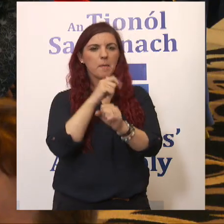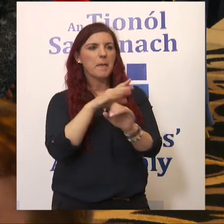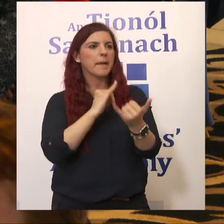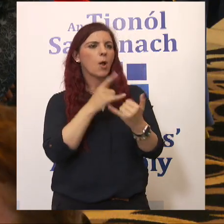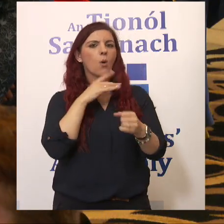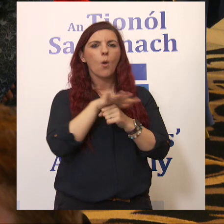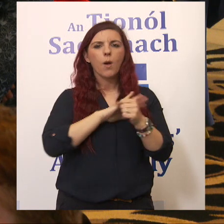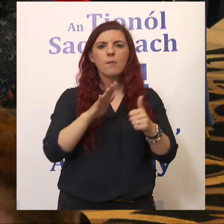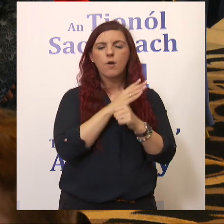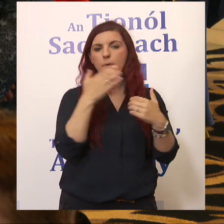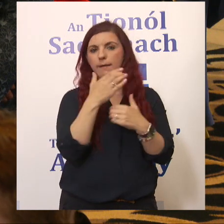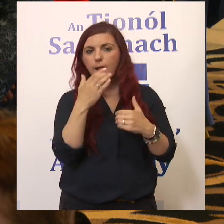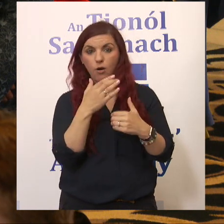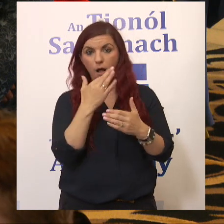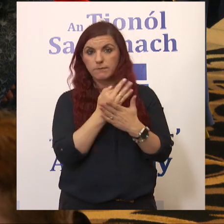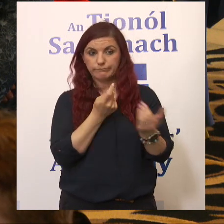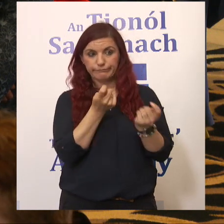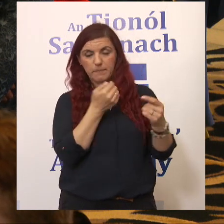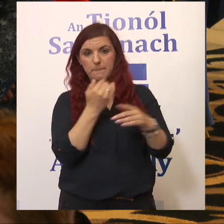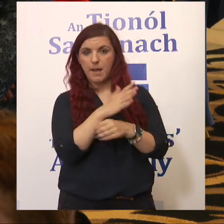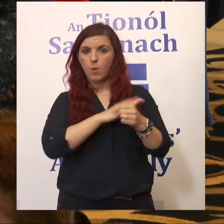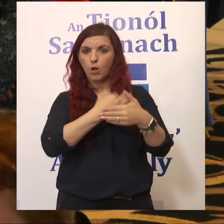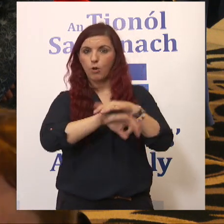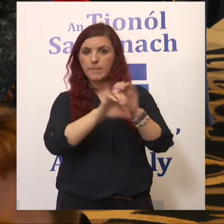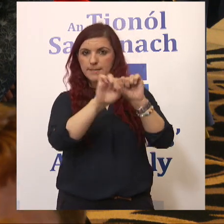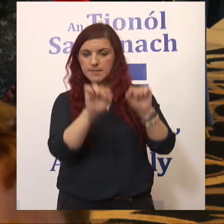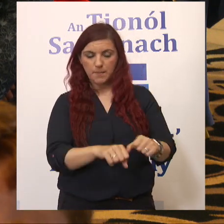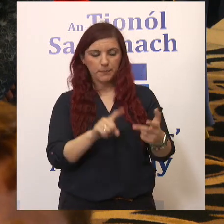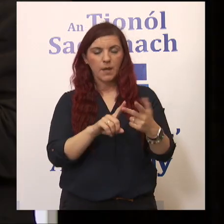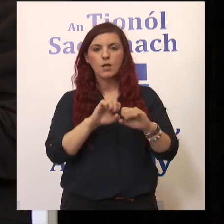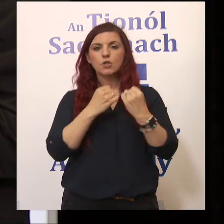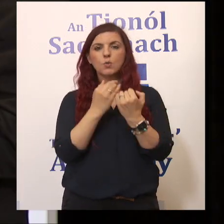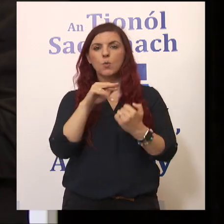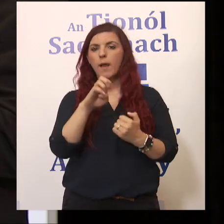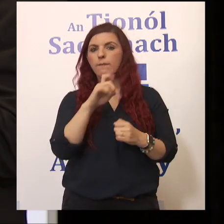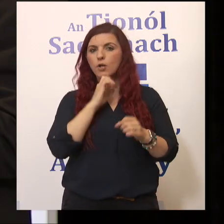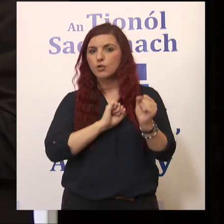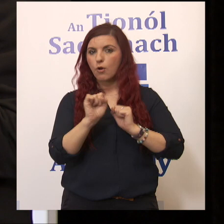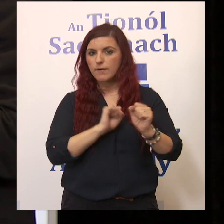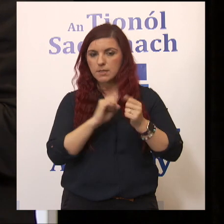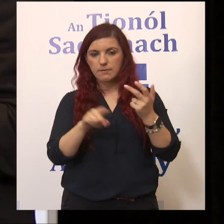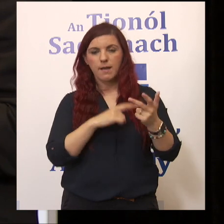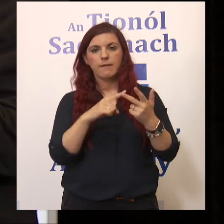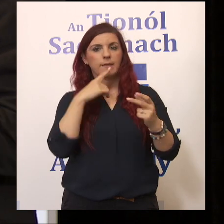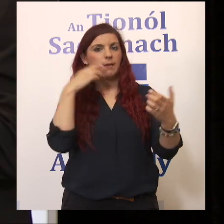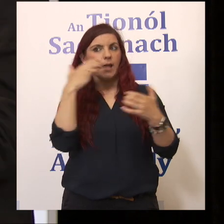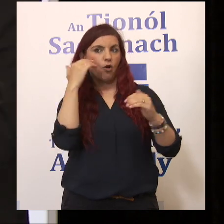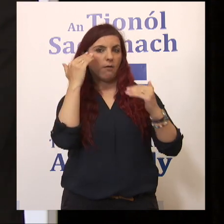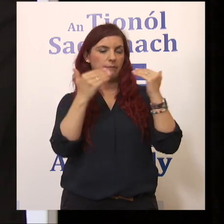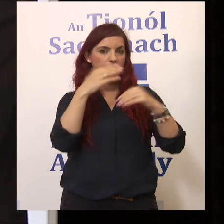through the local government system. Social welfare services, things like care of the elderly, things like